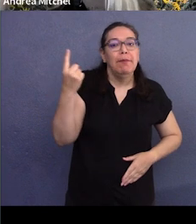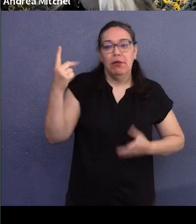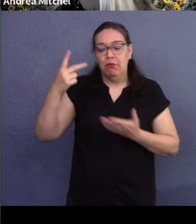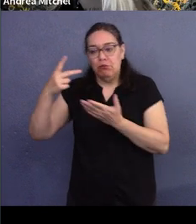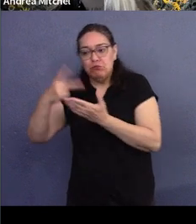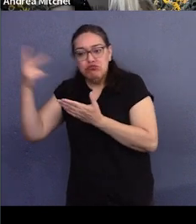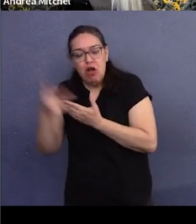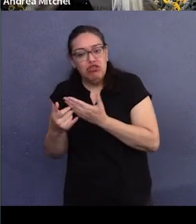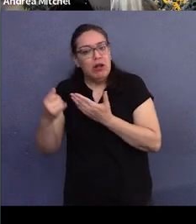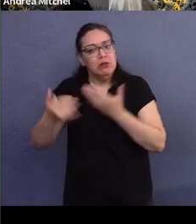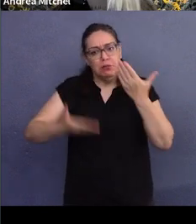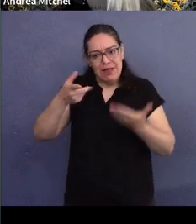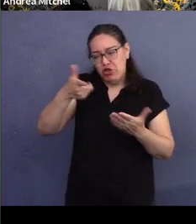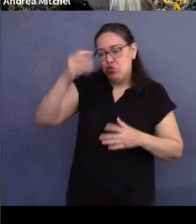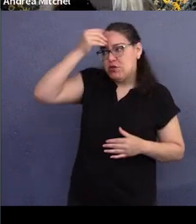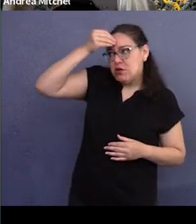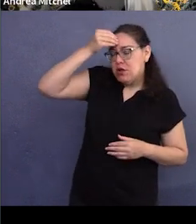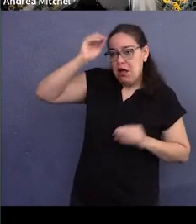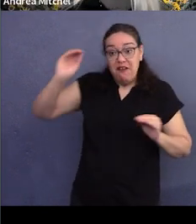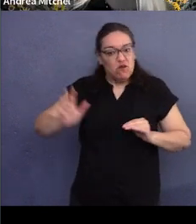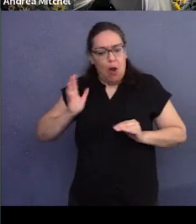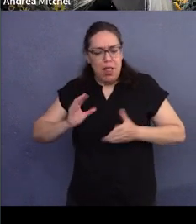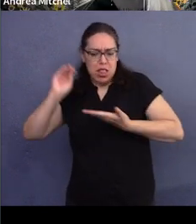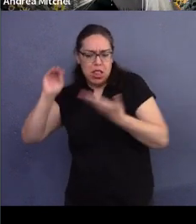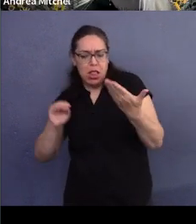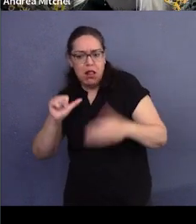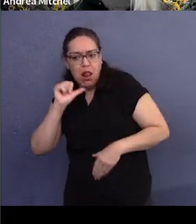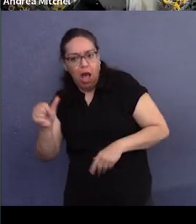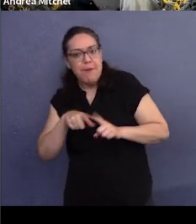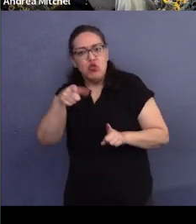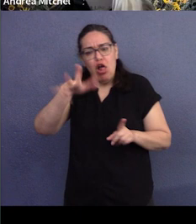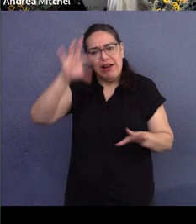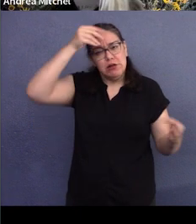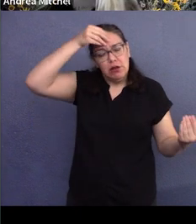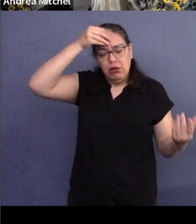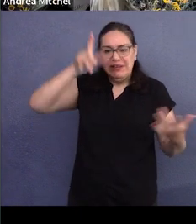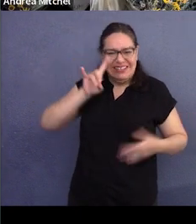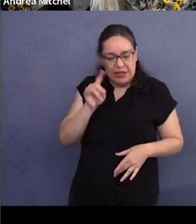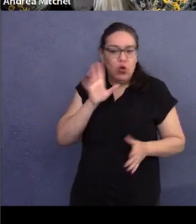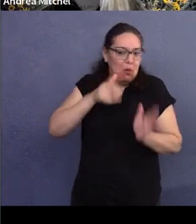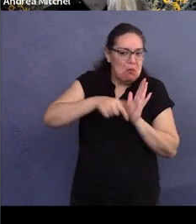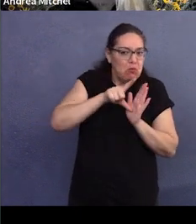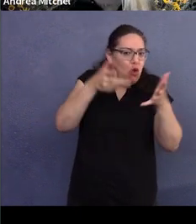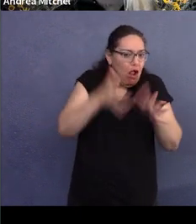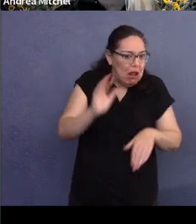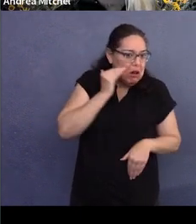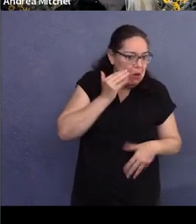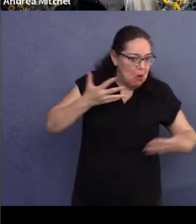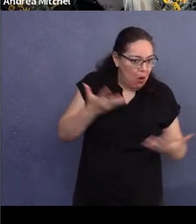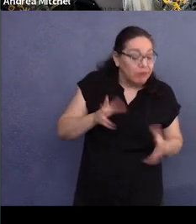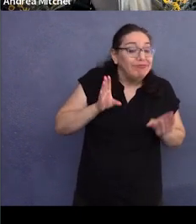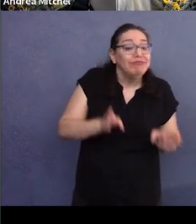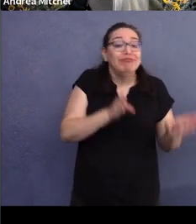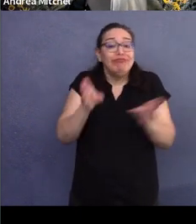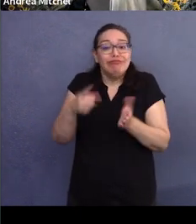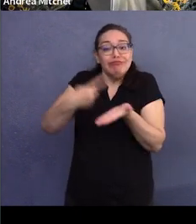have formalized it, but you already know a lot about budgets. So we're going to review what you already know. Then we're going to get into budgeting